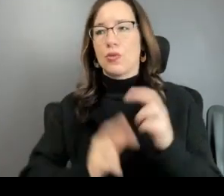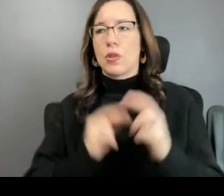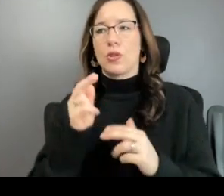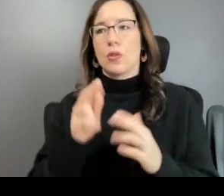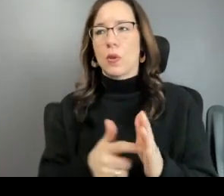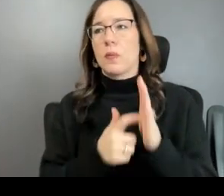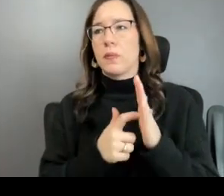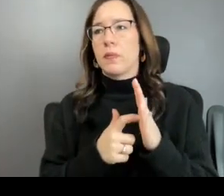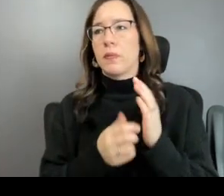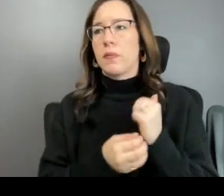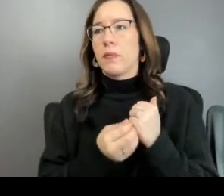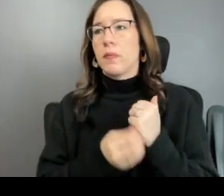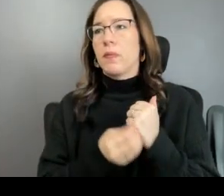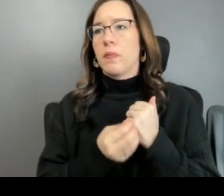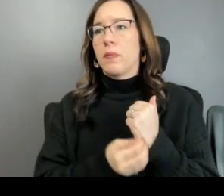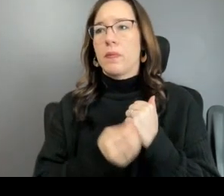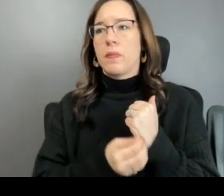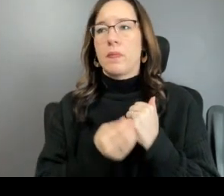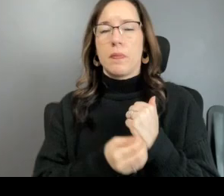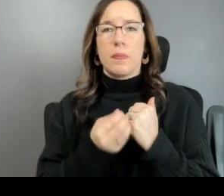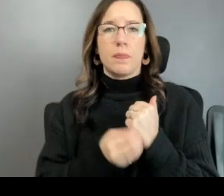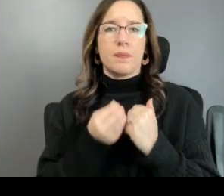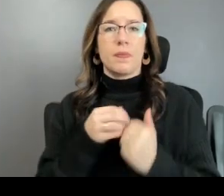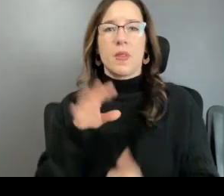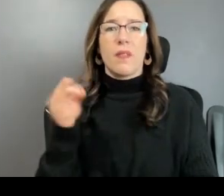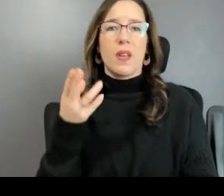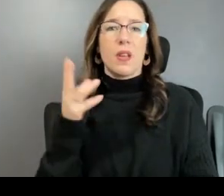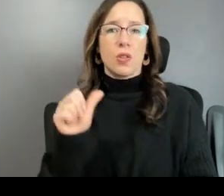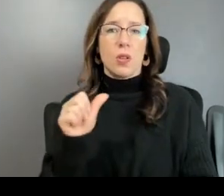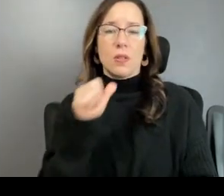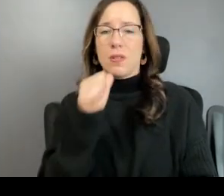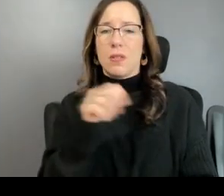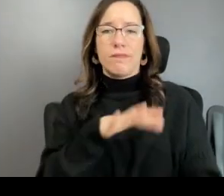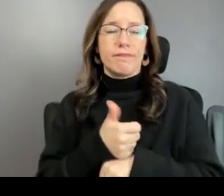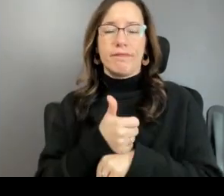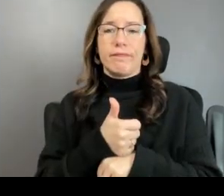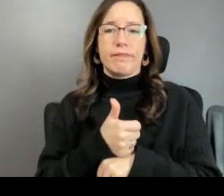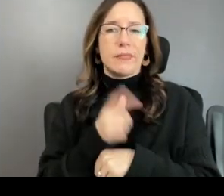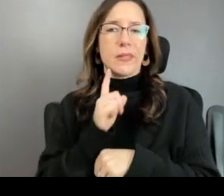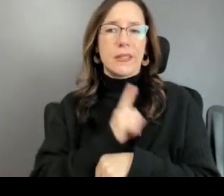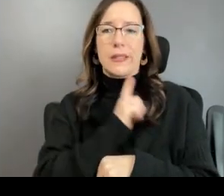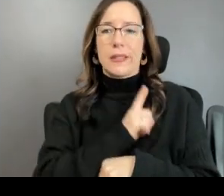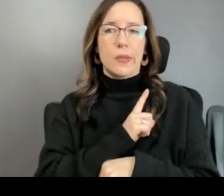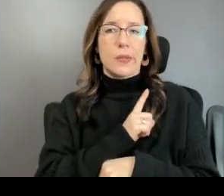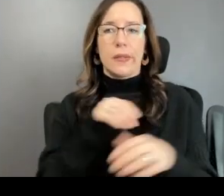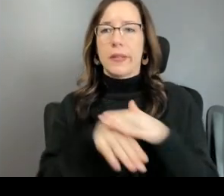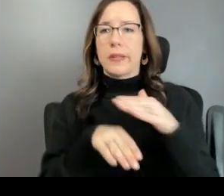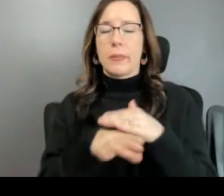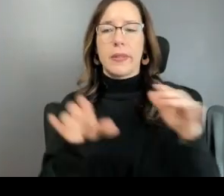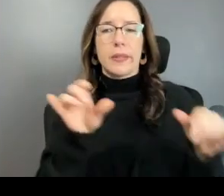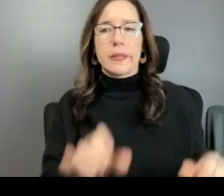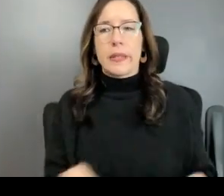requirements. The FHA does not establish a single accessibility standard.